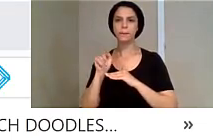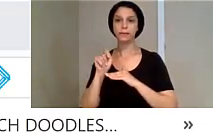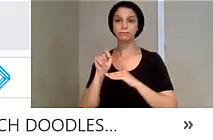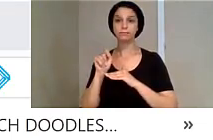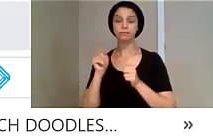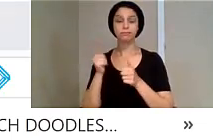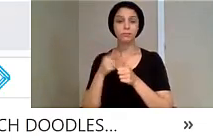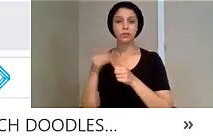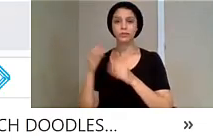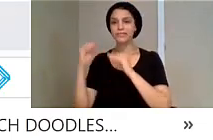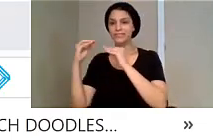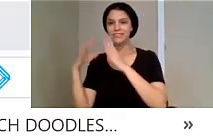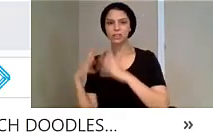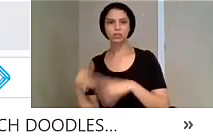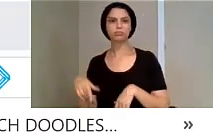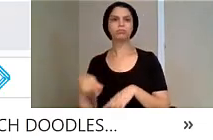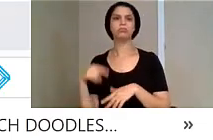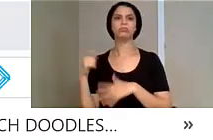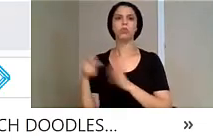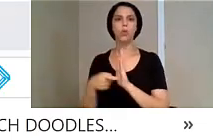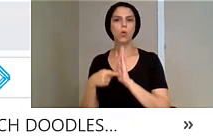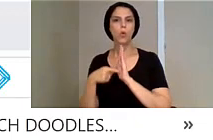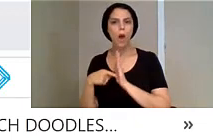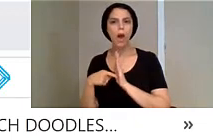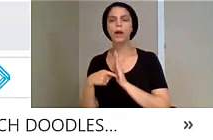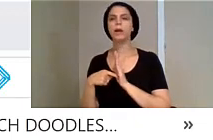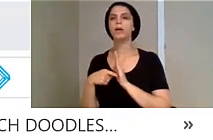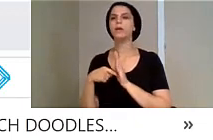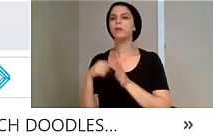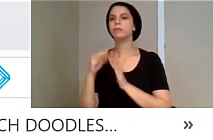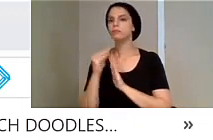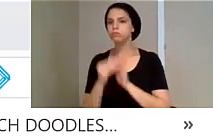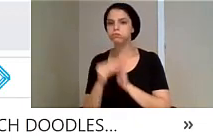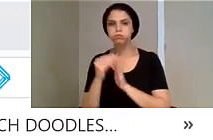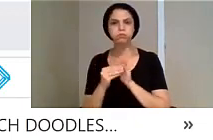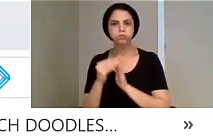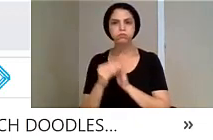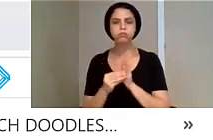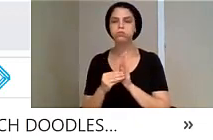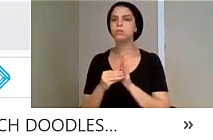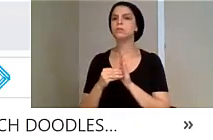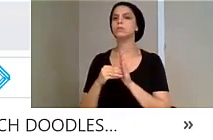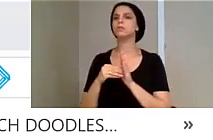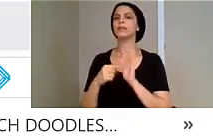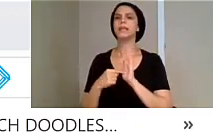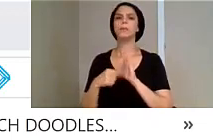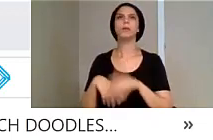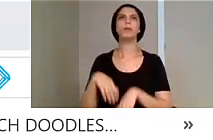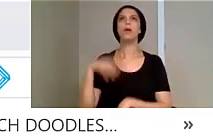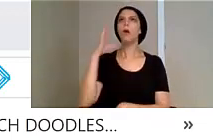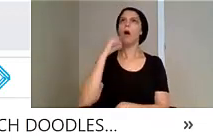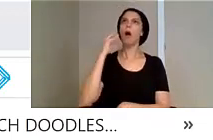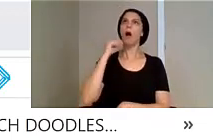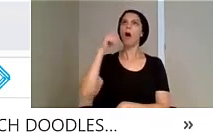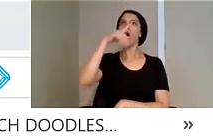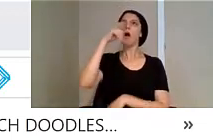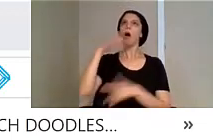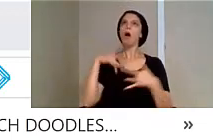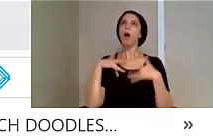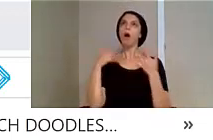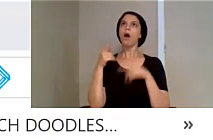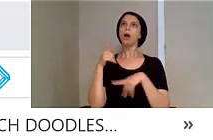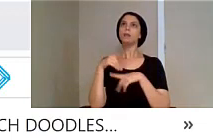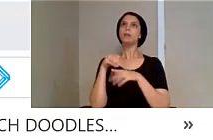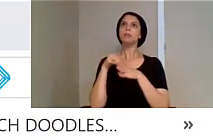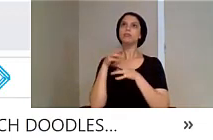has given the criteria of what has to be completed. Describe a memorable event you experienced over the summer. Please